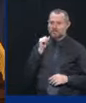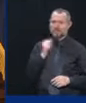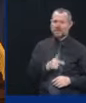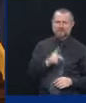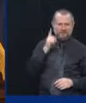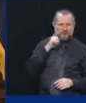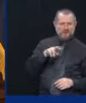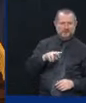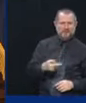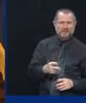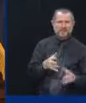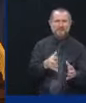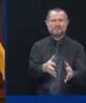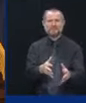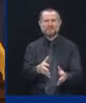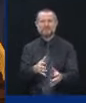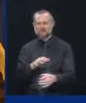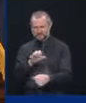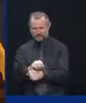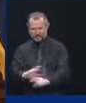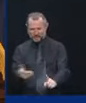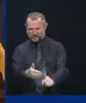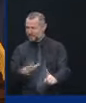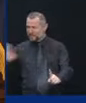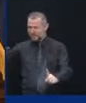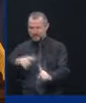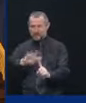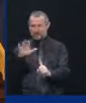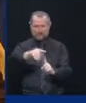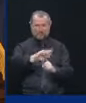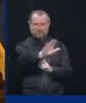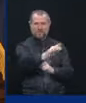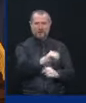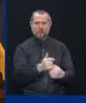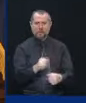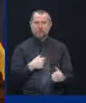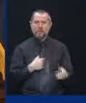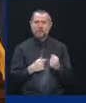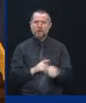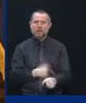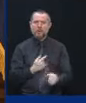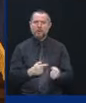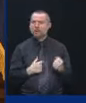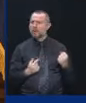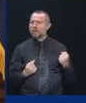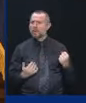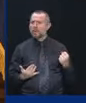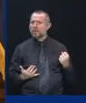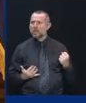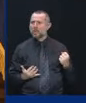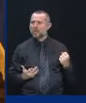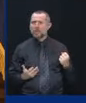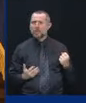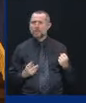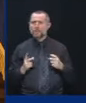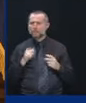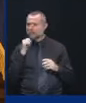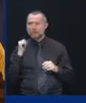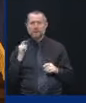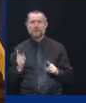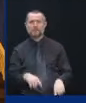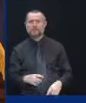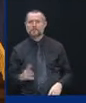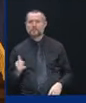dose. How long do I have to hold the second dose? There'll be some people who don't come back, who